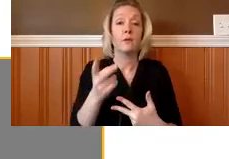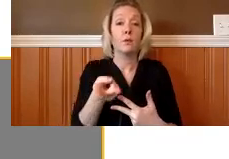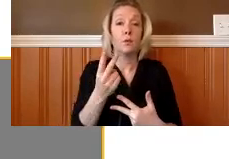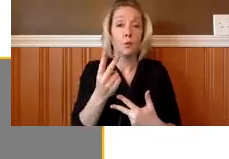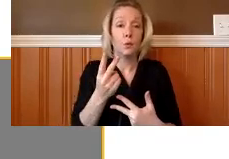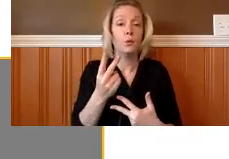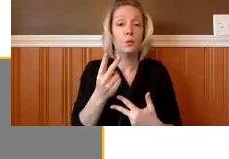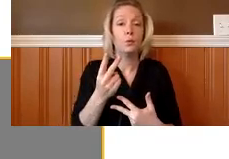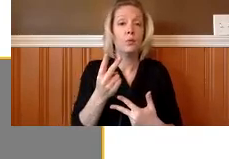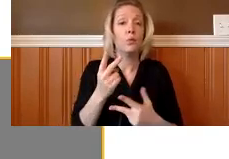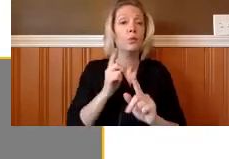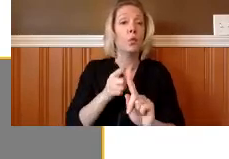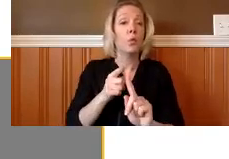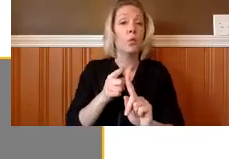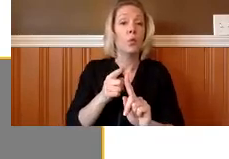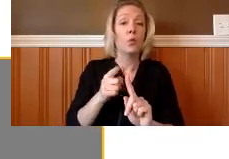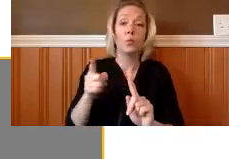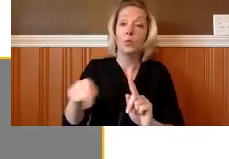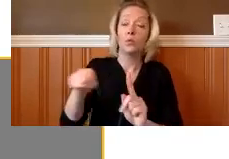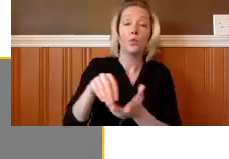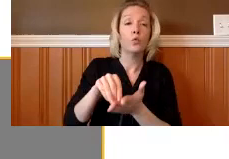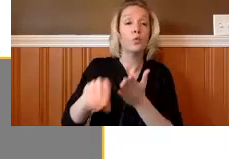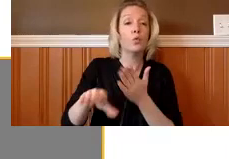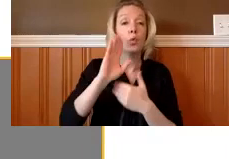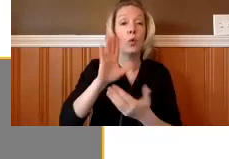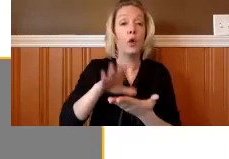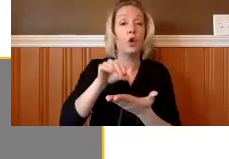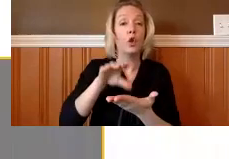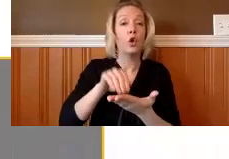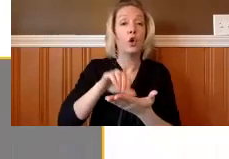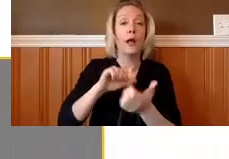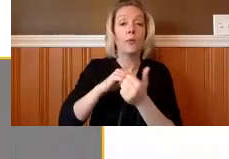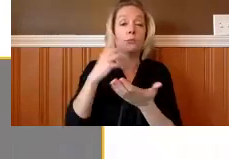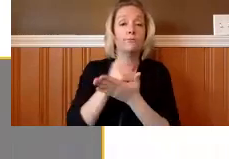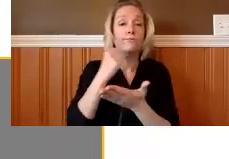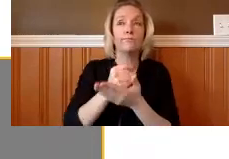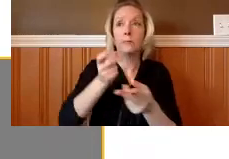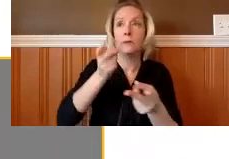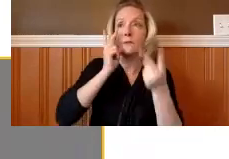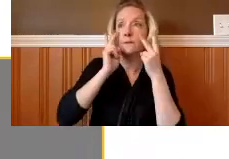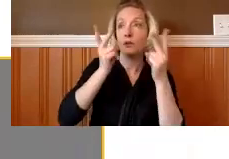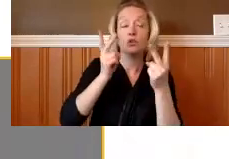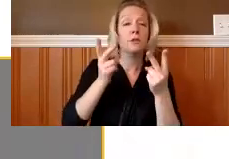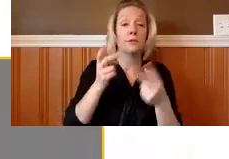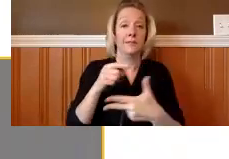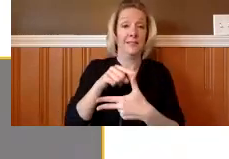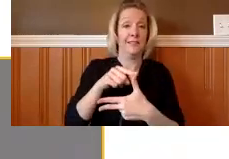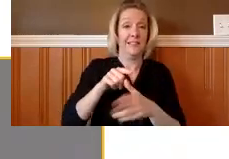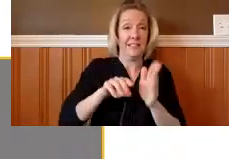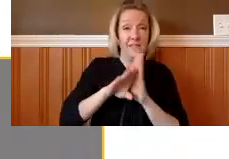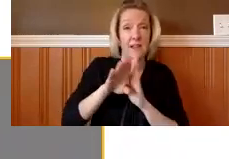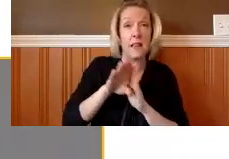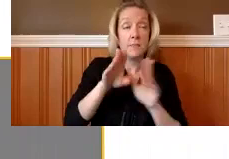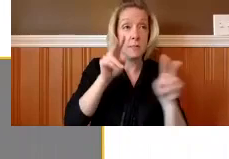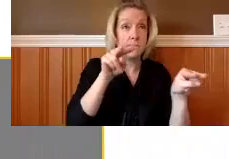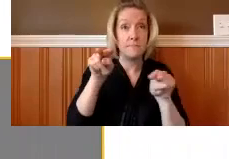want to help our students learn to use this vision that they've built and use it